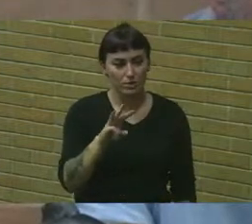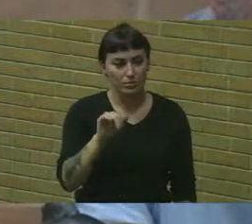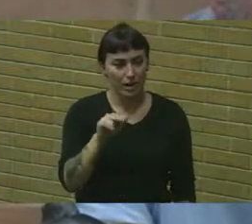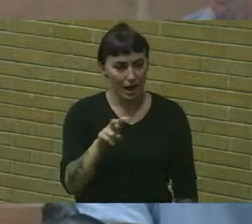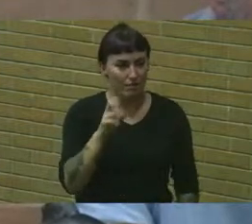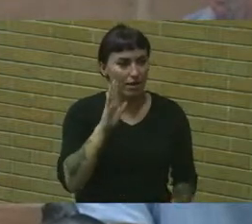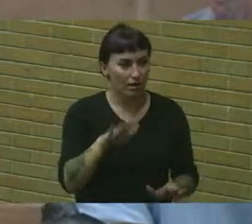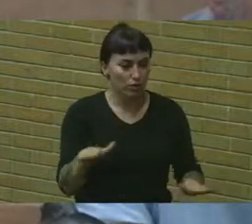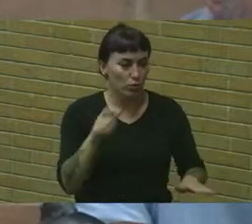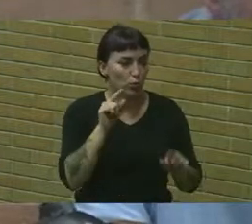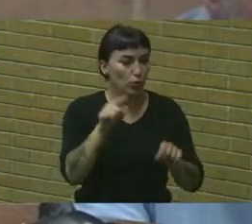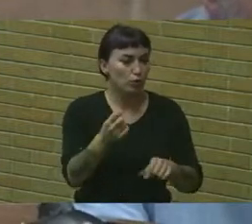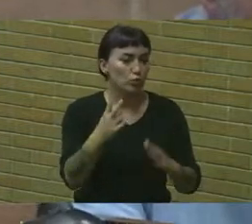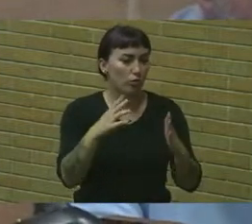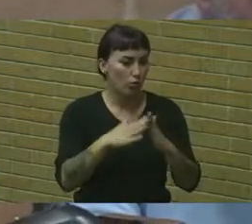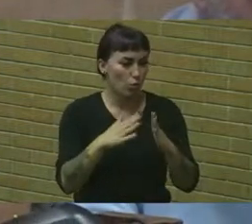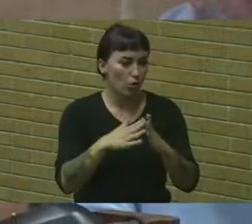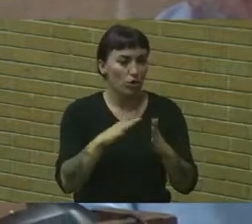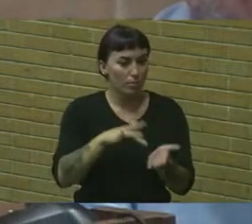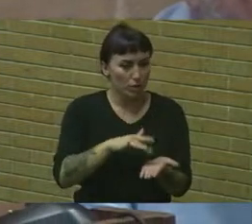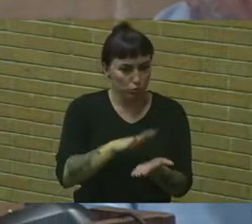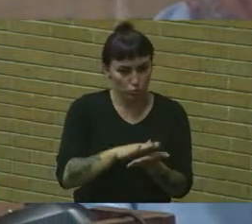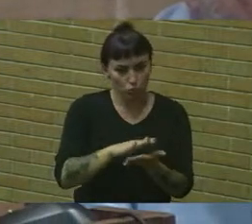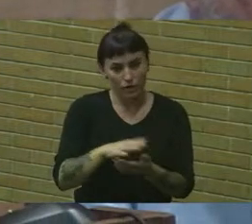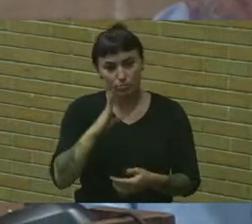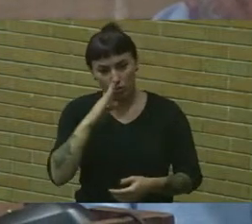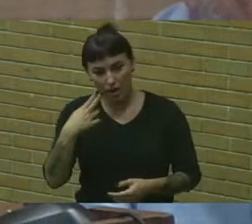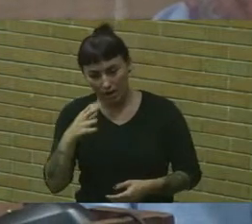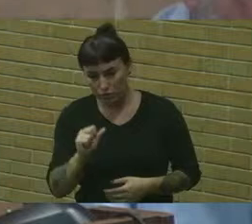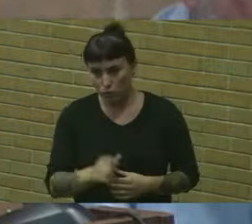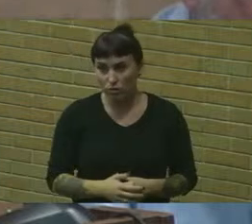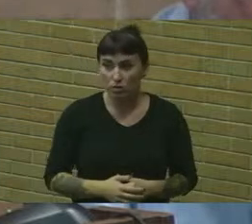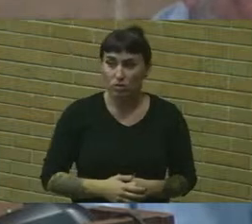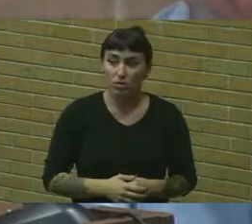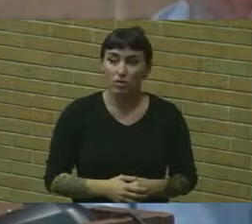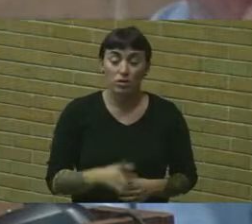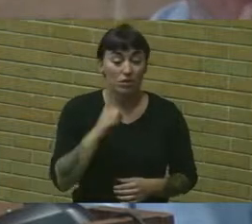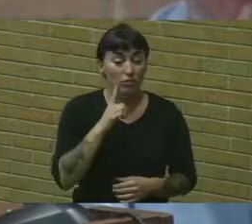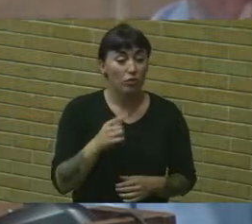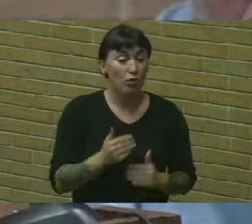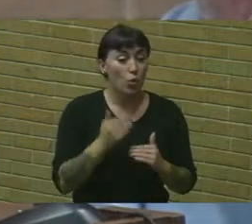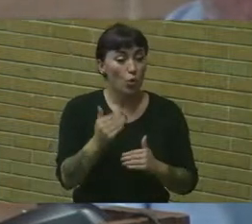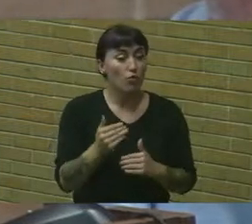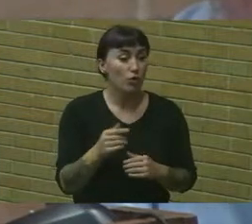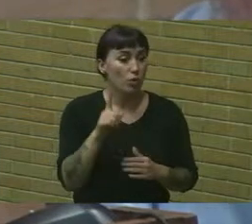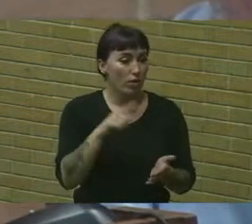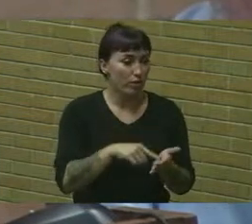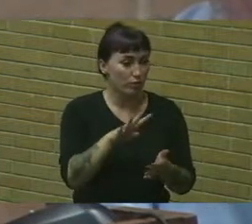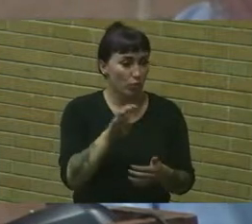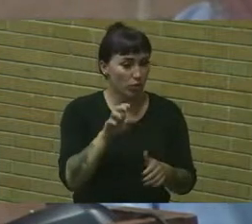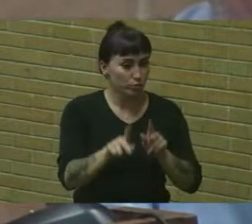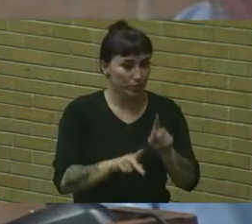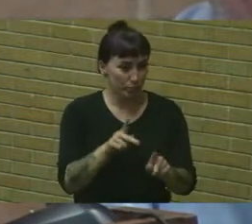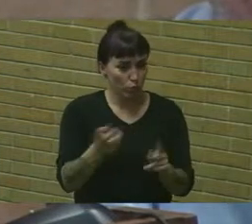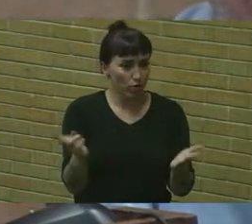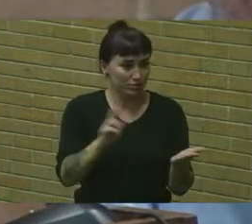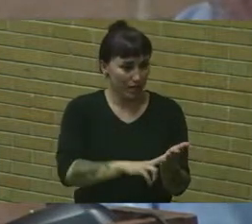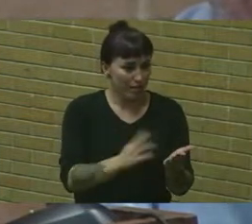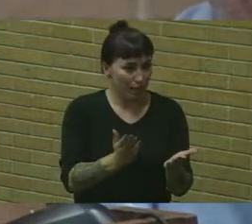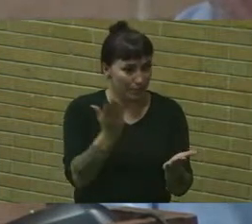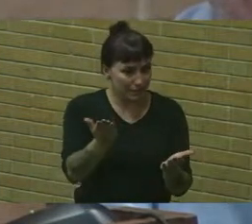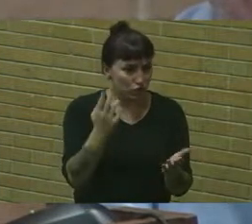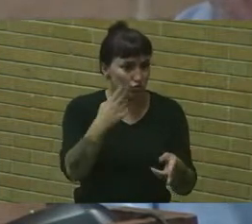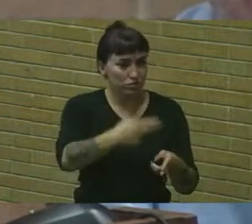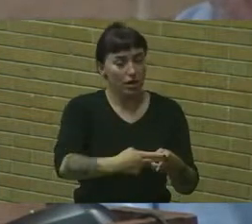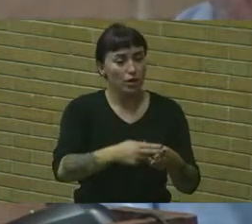to 12 Corners Middle School and Brighton High School. And on behalf of over 1,400 people who have signed a petition